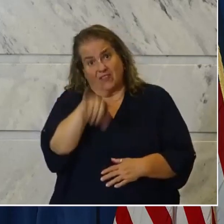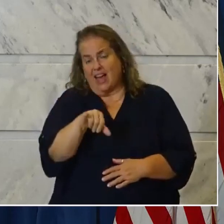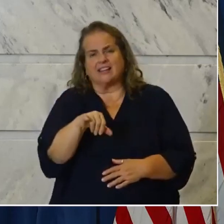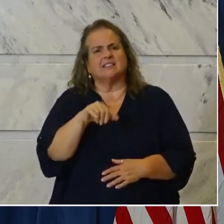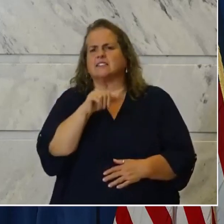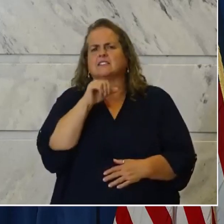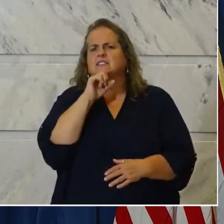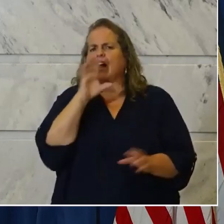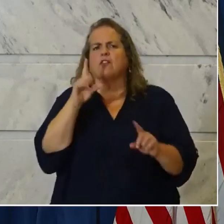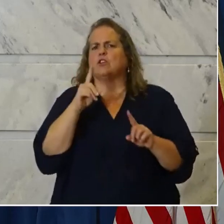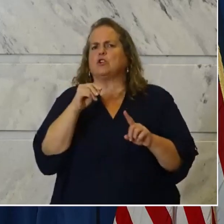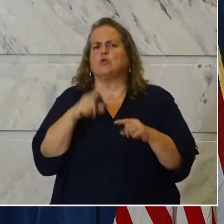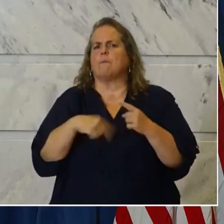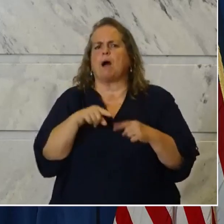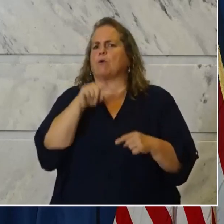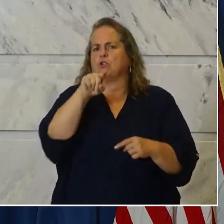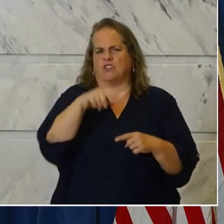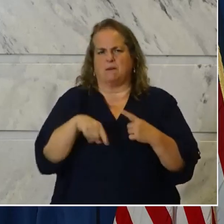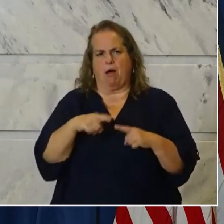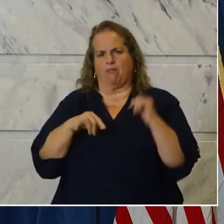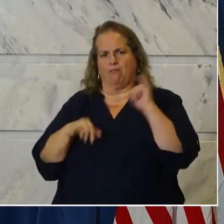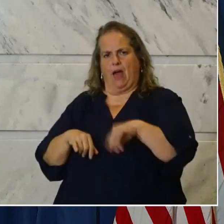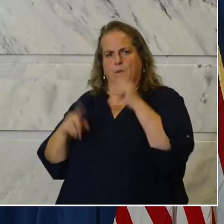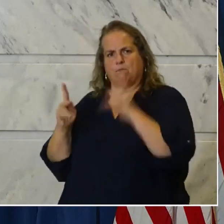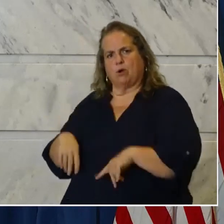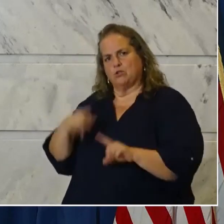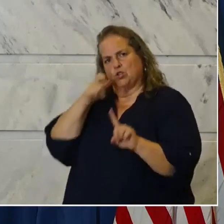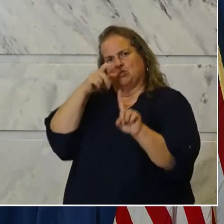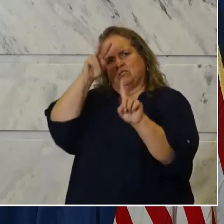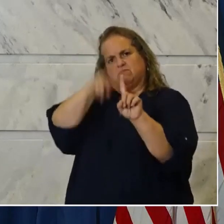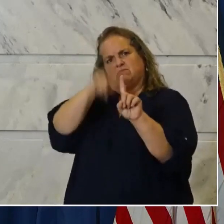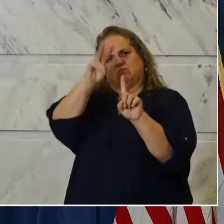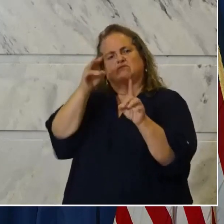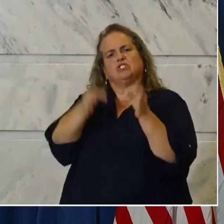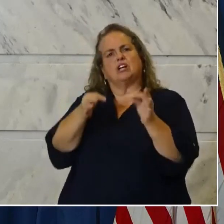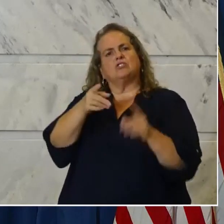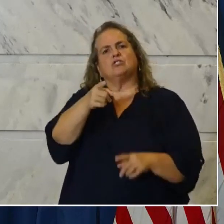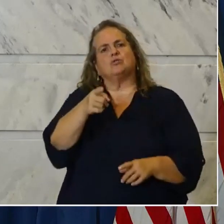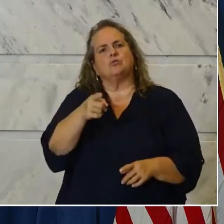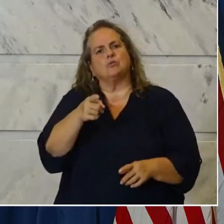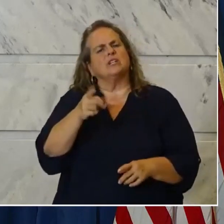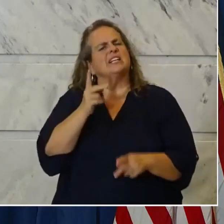out there struggling to get their life back together, keep trying. We're all rooting for you.